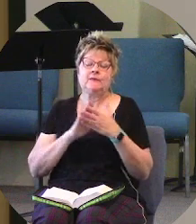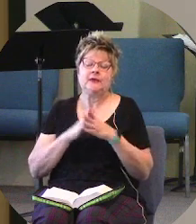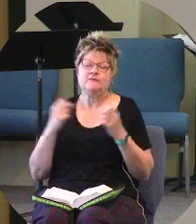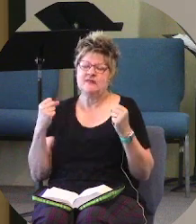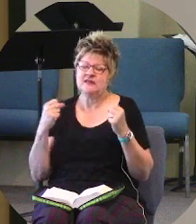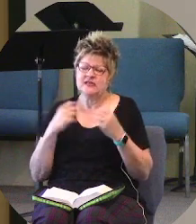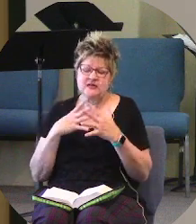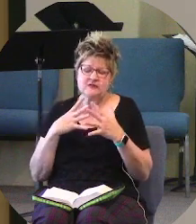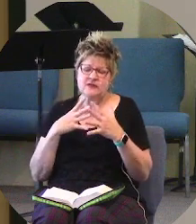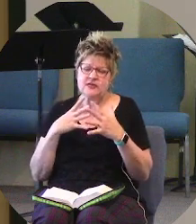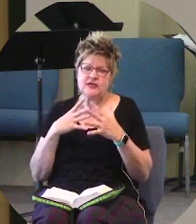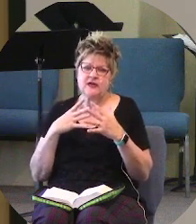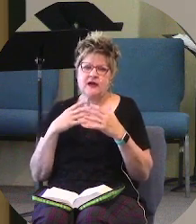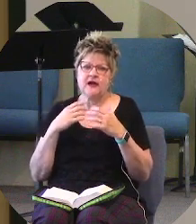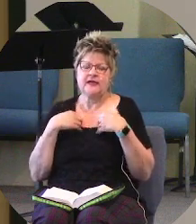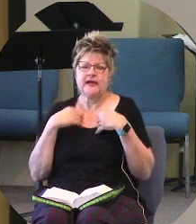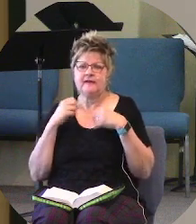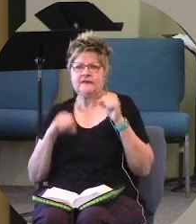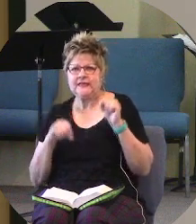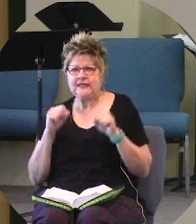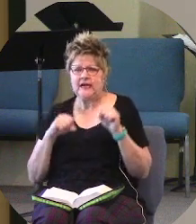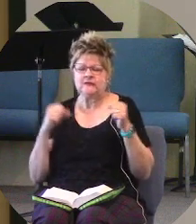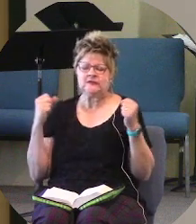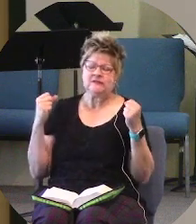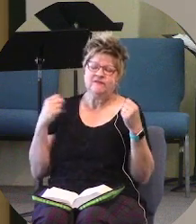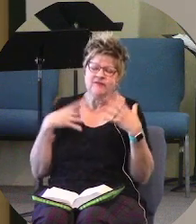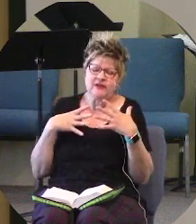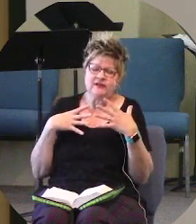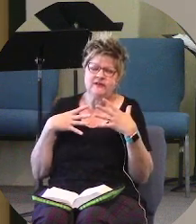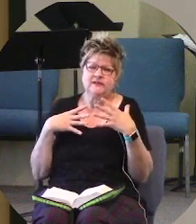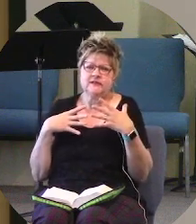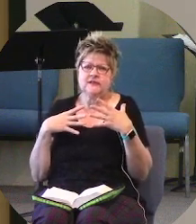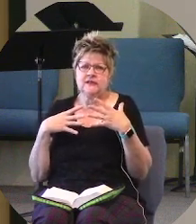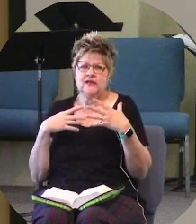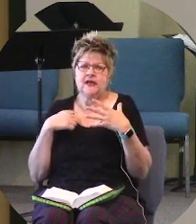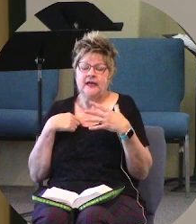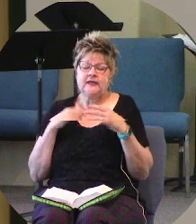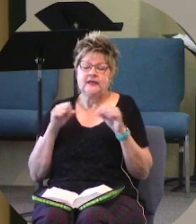you that I can have doubts and fears, that I can be anxious.